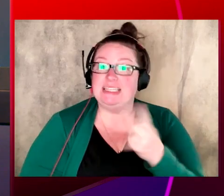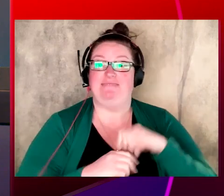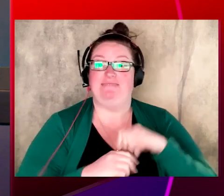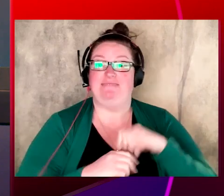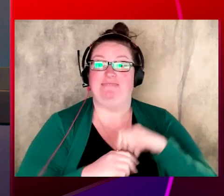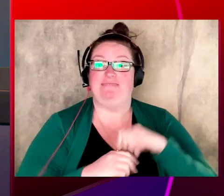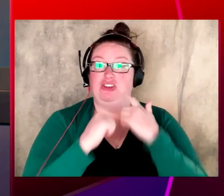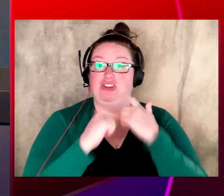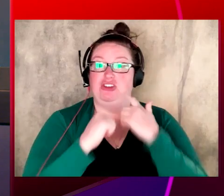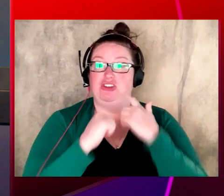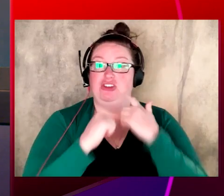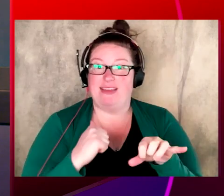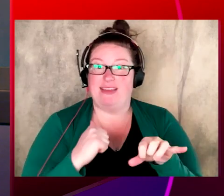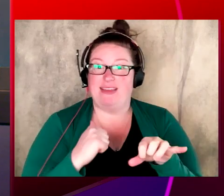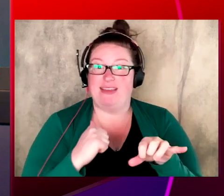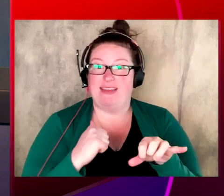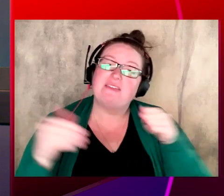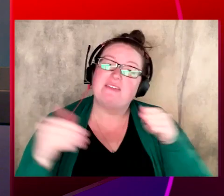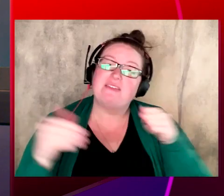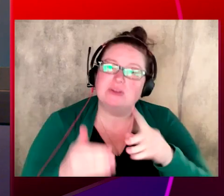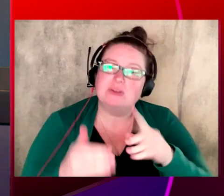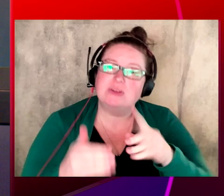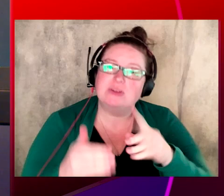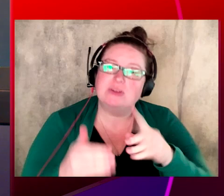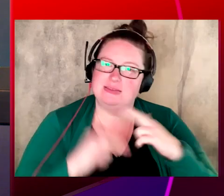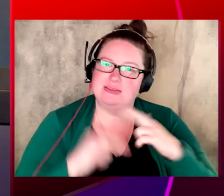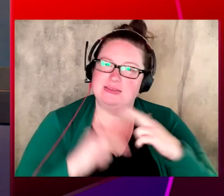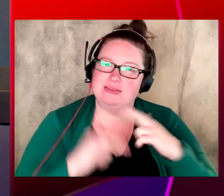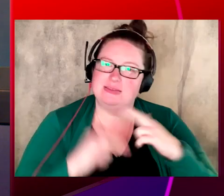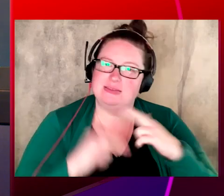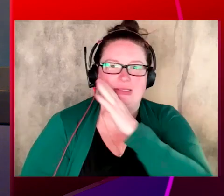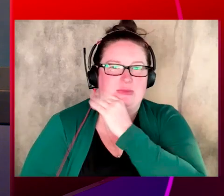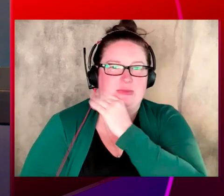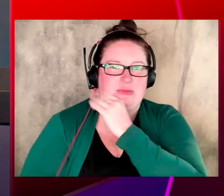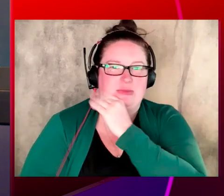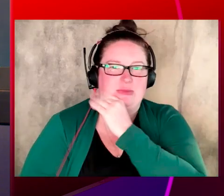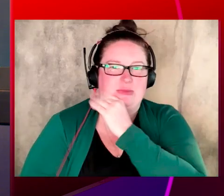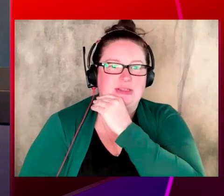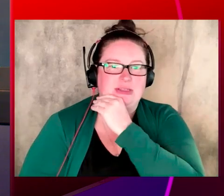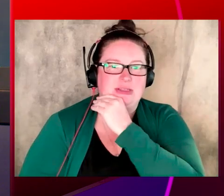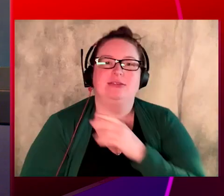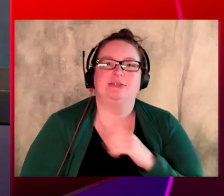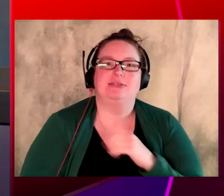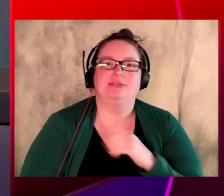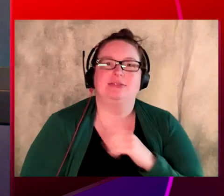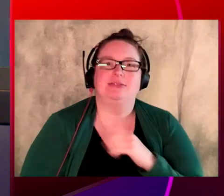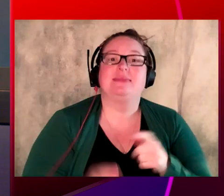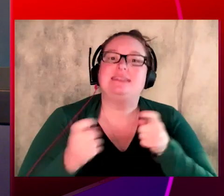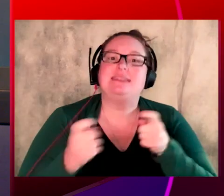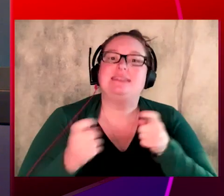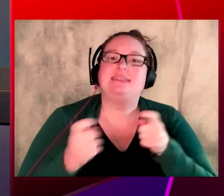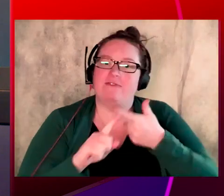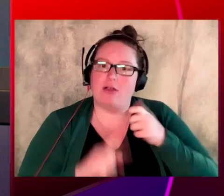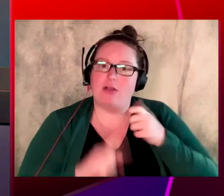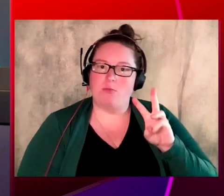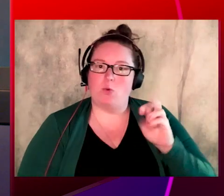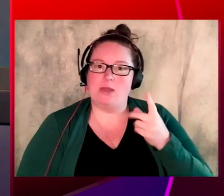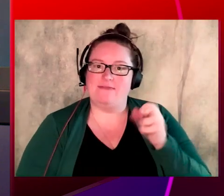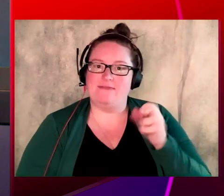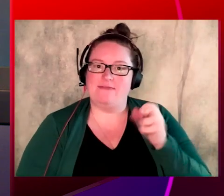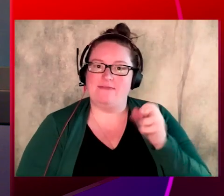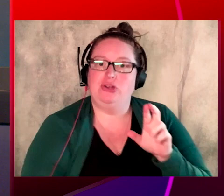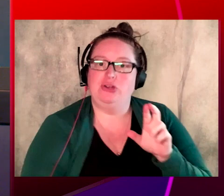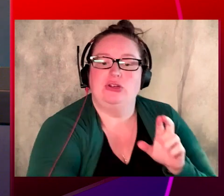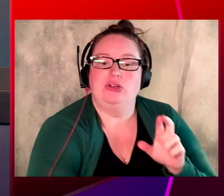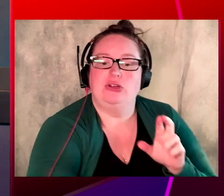Yeah. So you can focus on just building your simulation. Taken away, dealt with by Weaver. I love it. Now, we've got to move